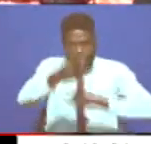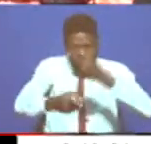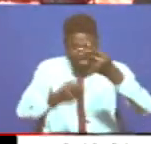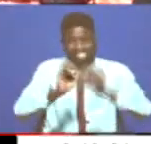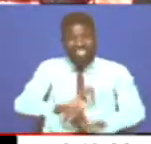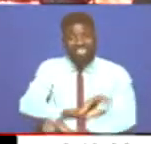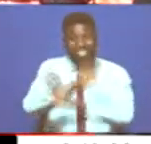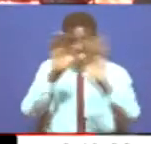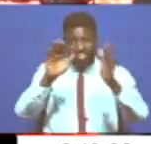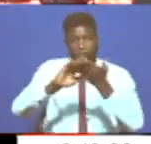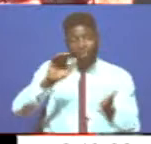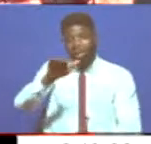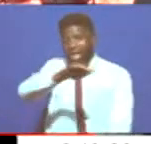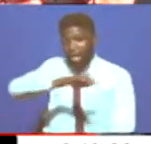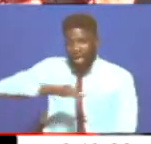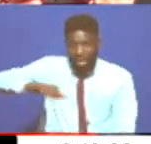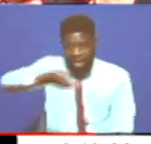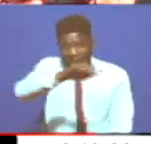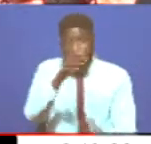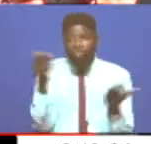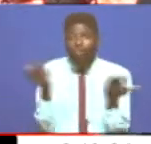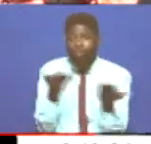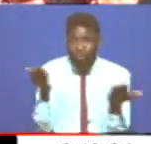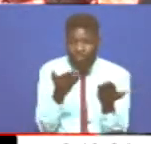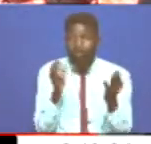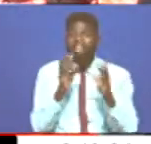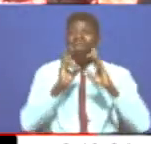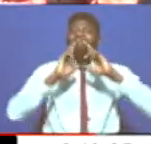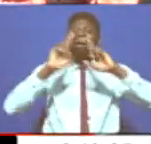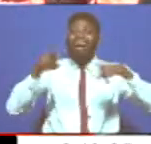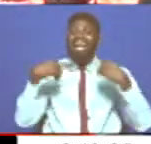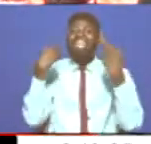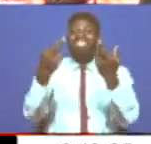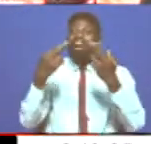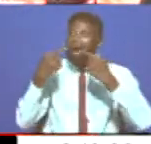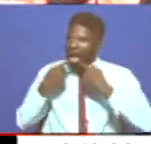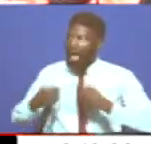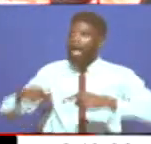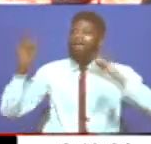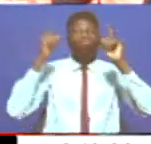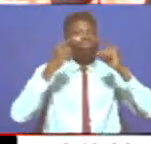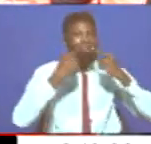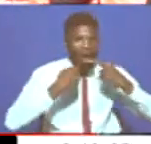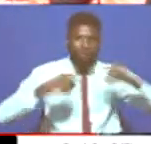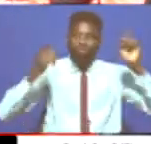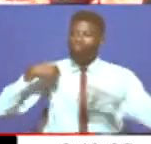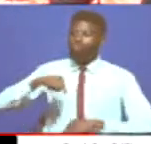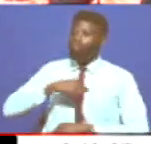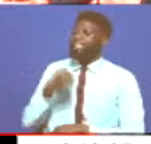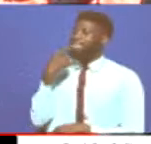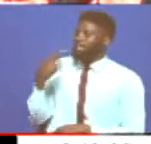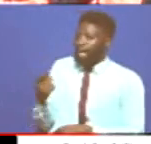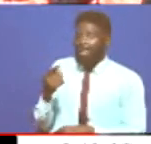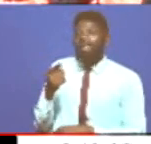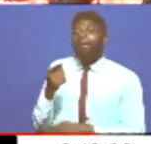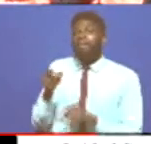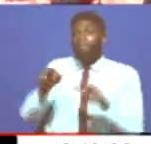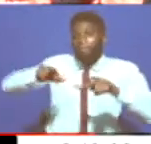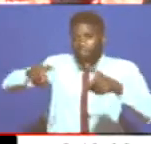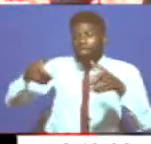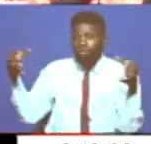of results announcement. We are saying the media will report results at the polling